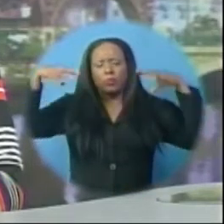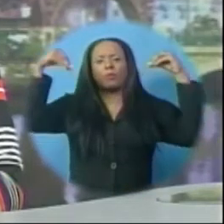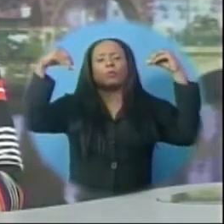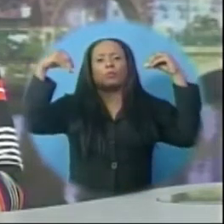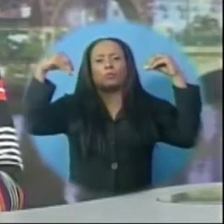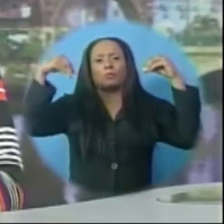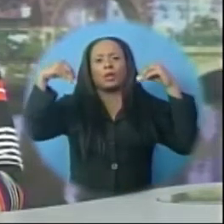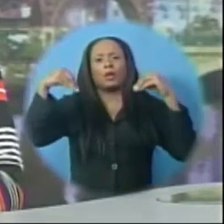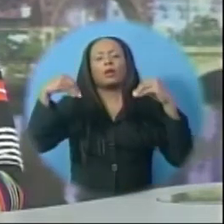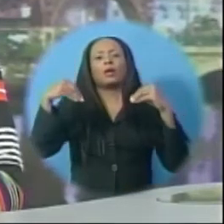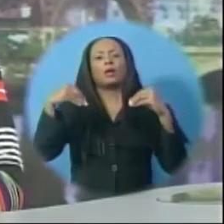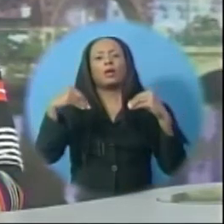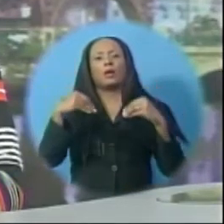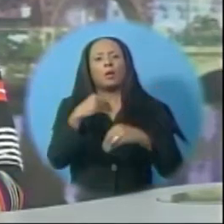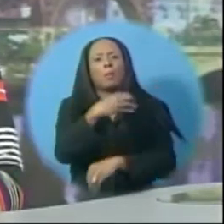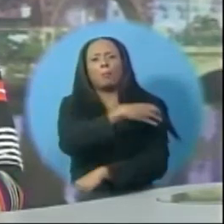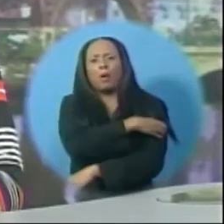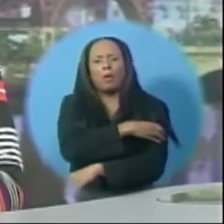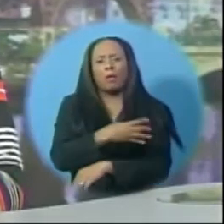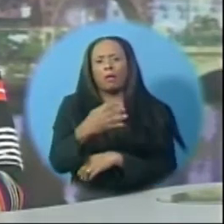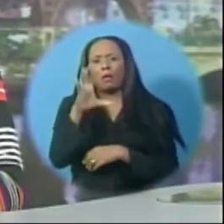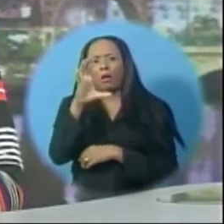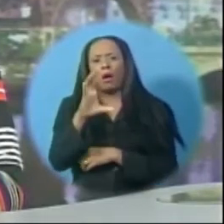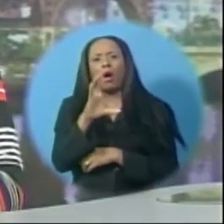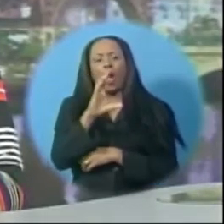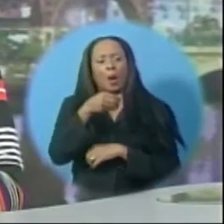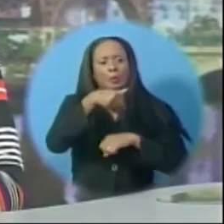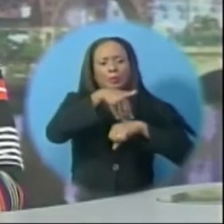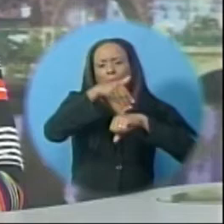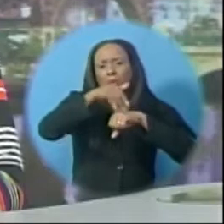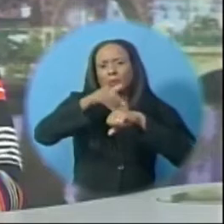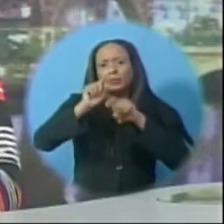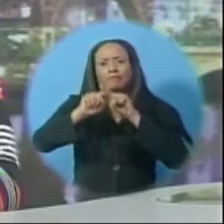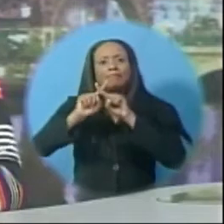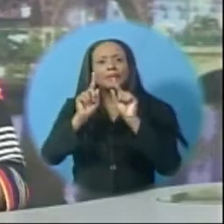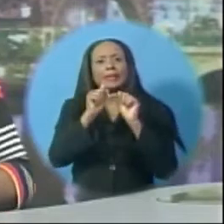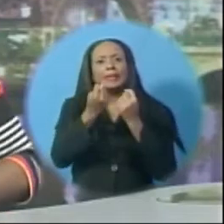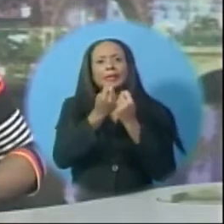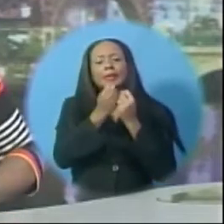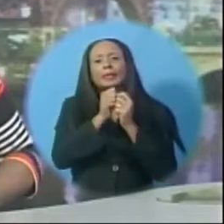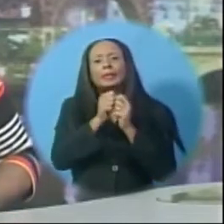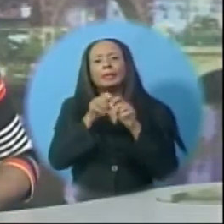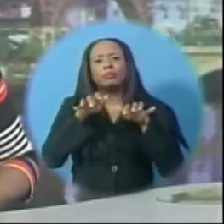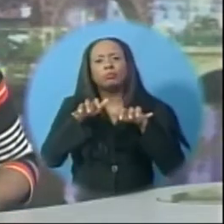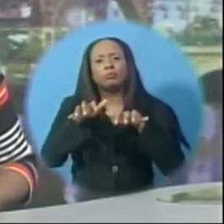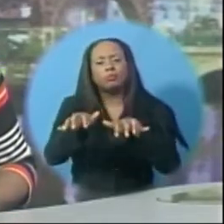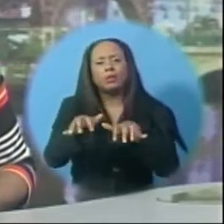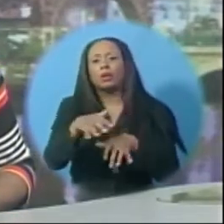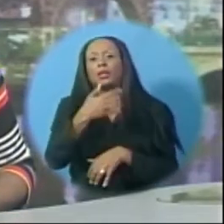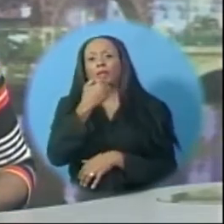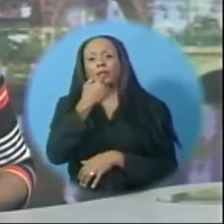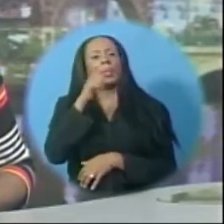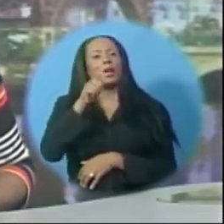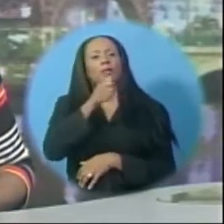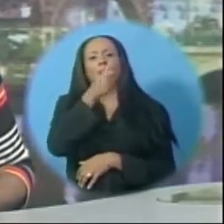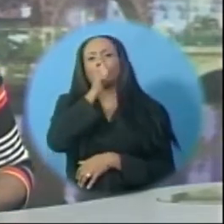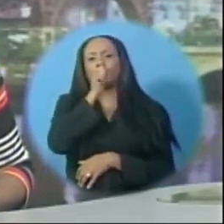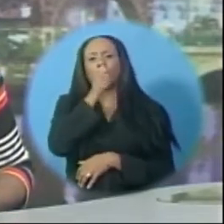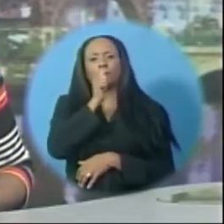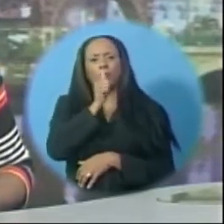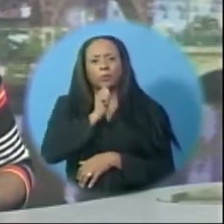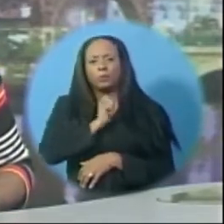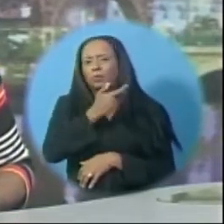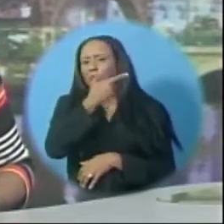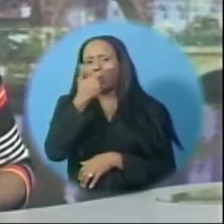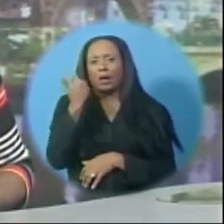the power company has deployed its technical teams to restore service. She's asking for patience because of the challenges being presented by